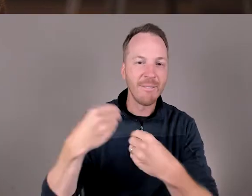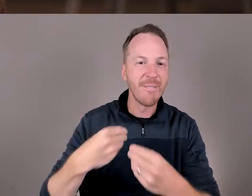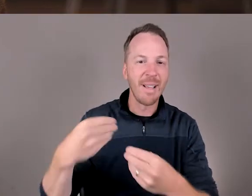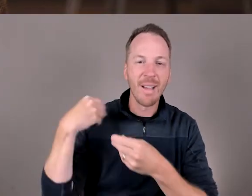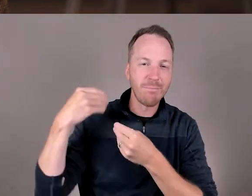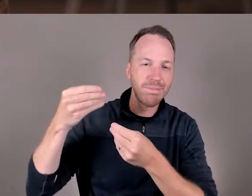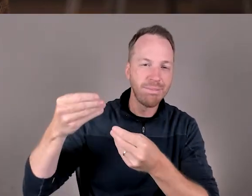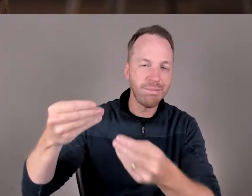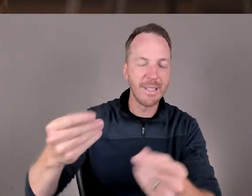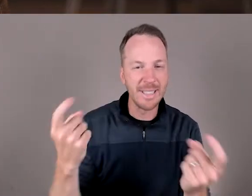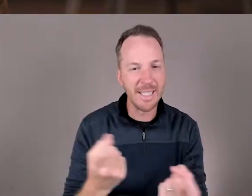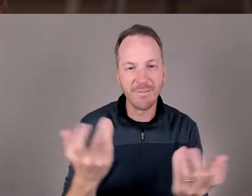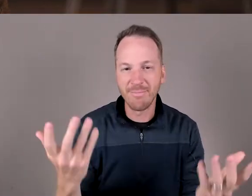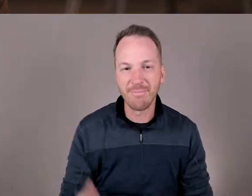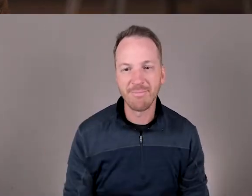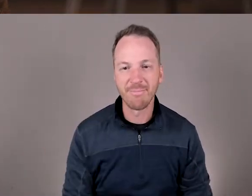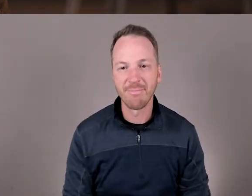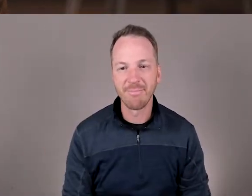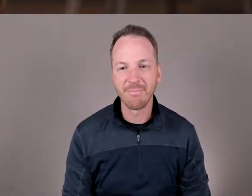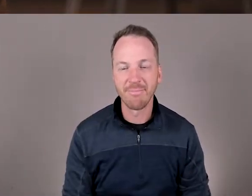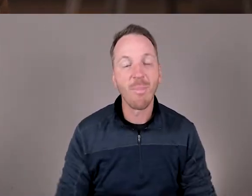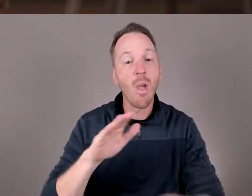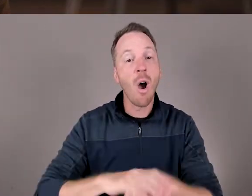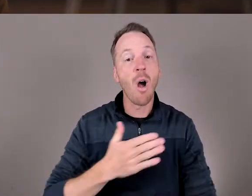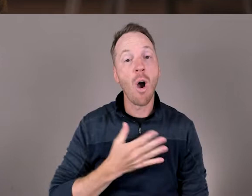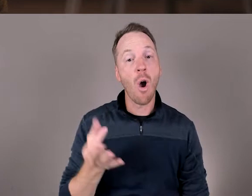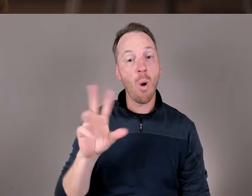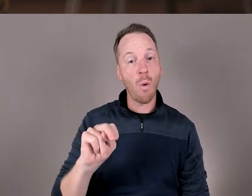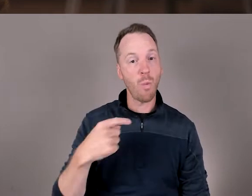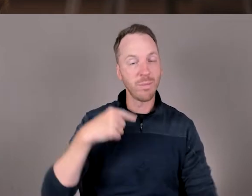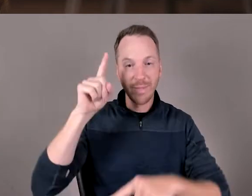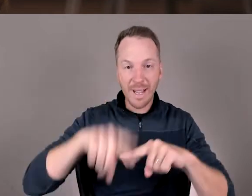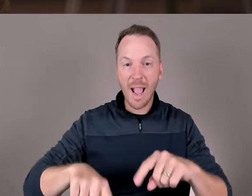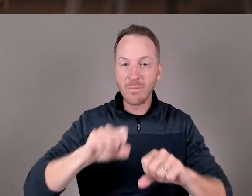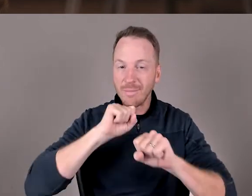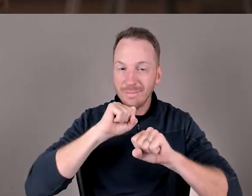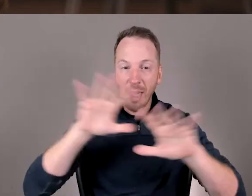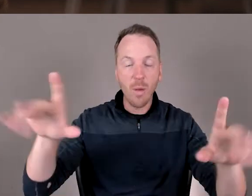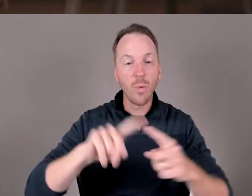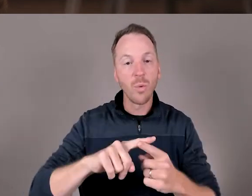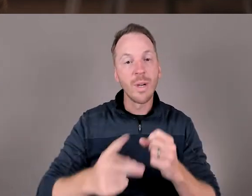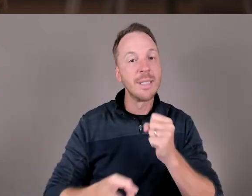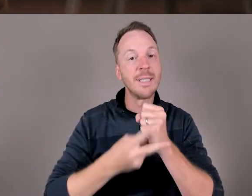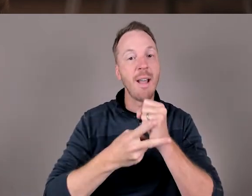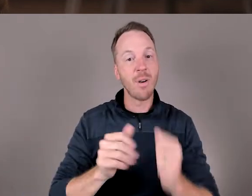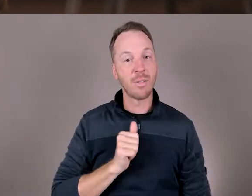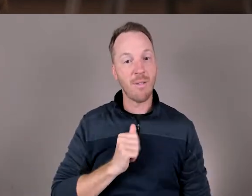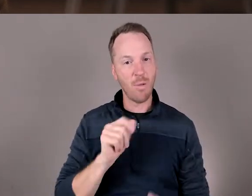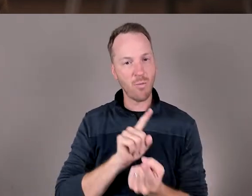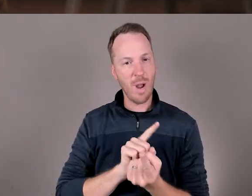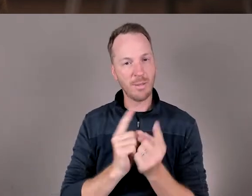We're also weak in that on our own, you and I can't do anything to save ourselves and to